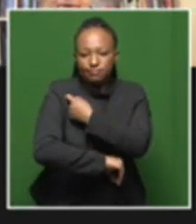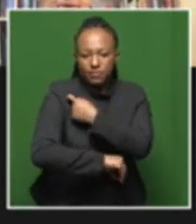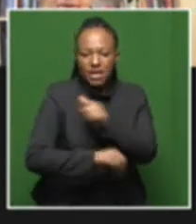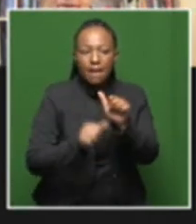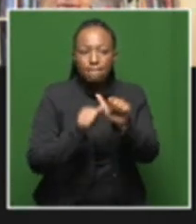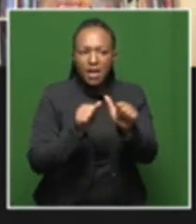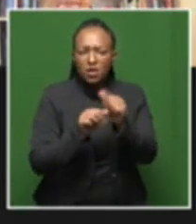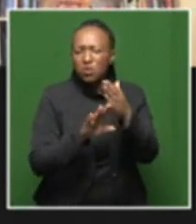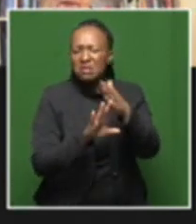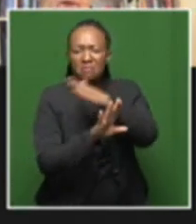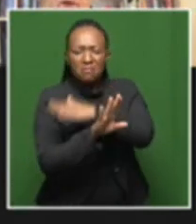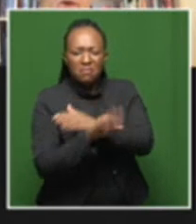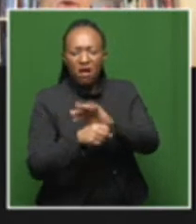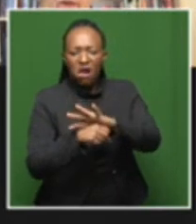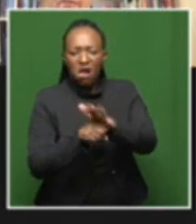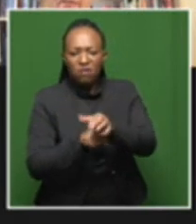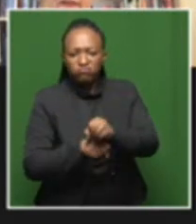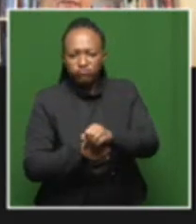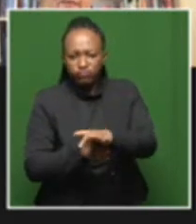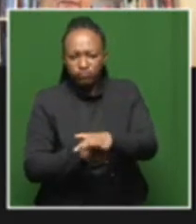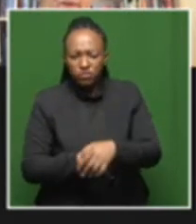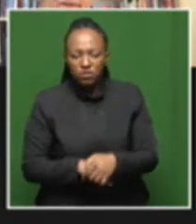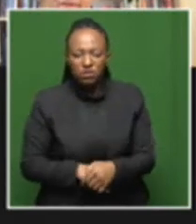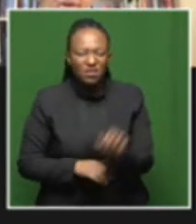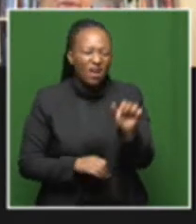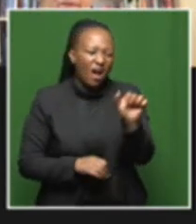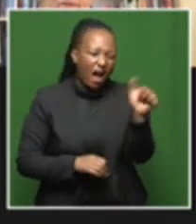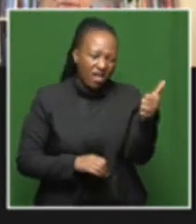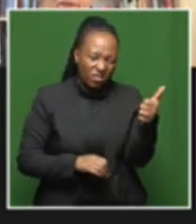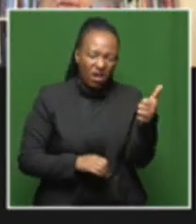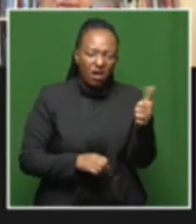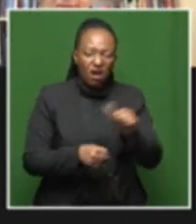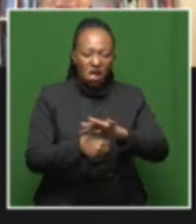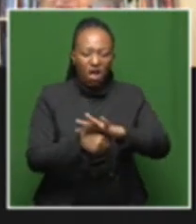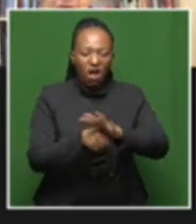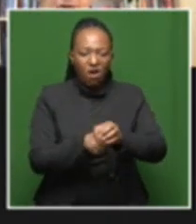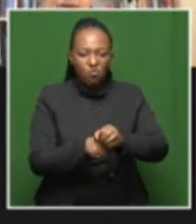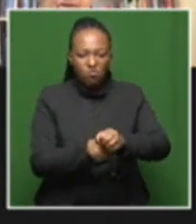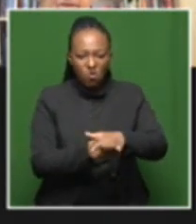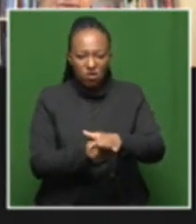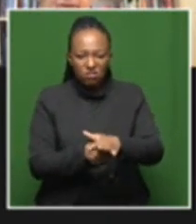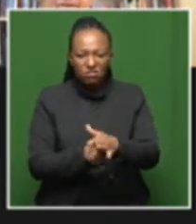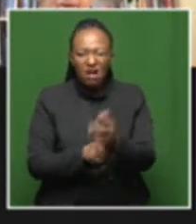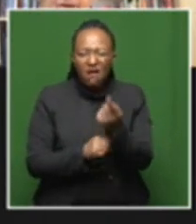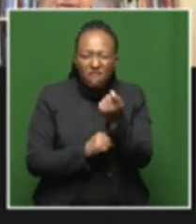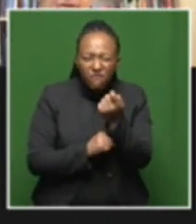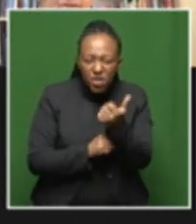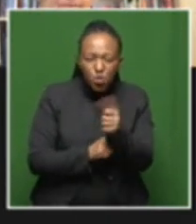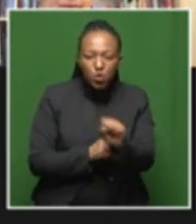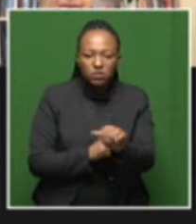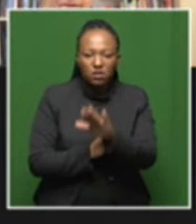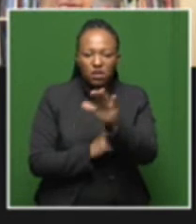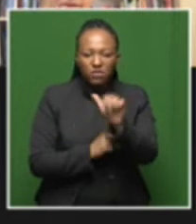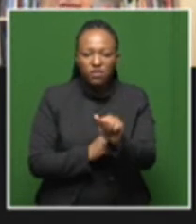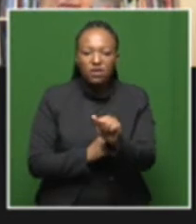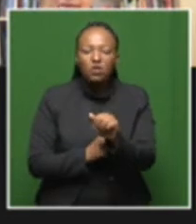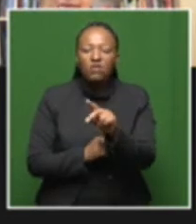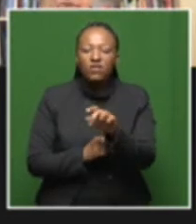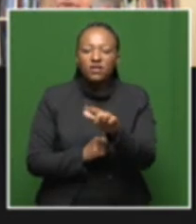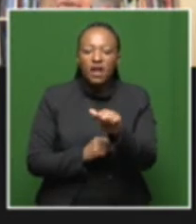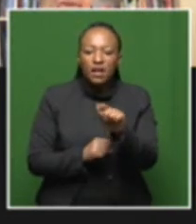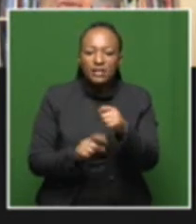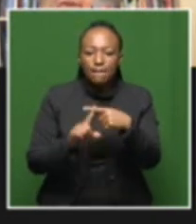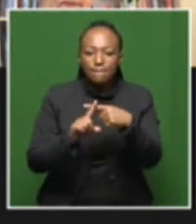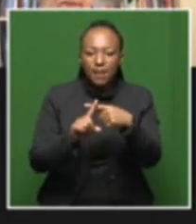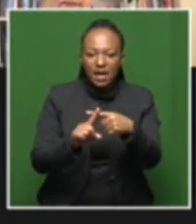Beta variant. Other variants of concern are very rare in South Africa. Delta Plus and